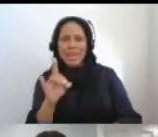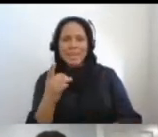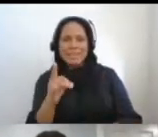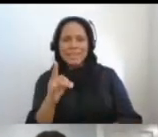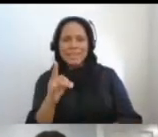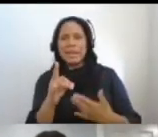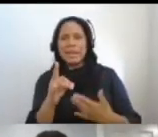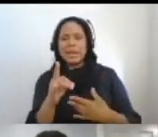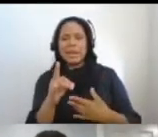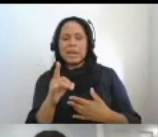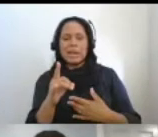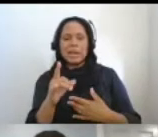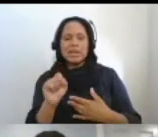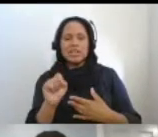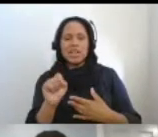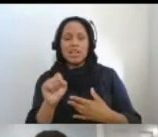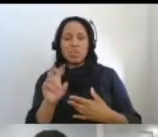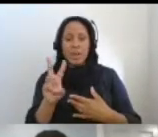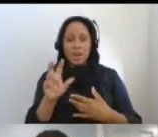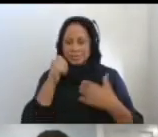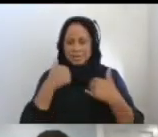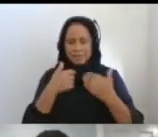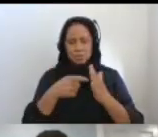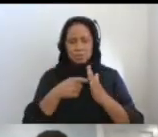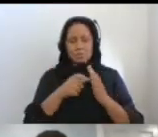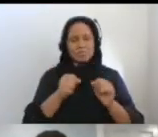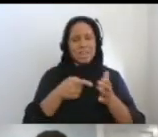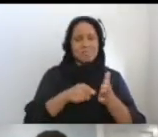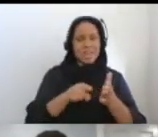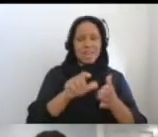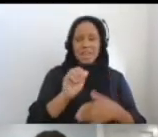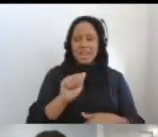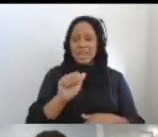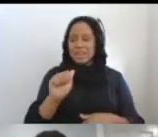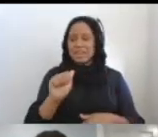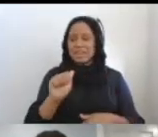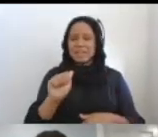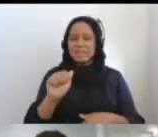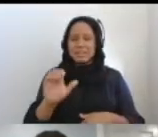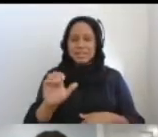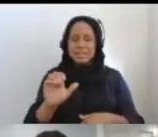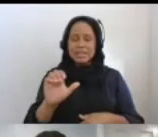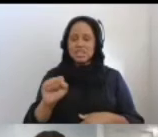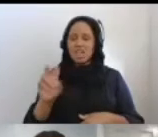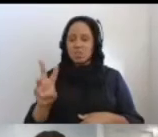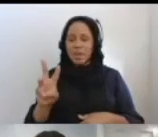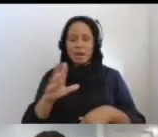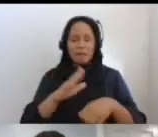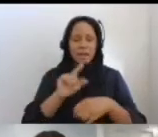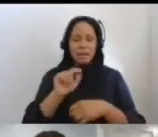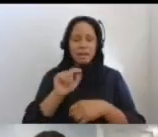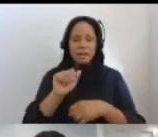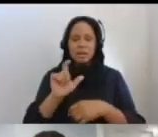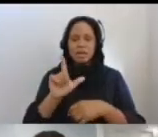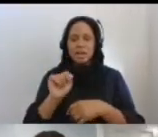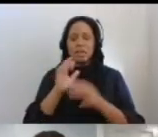Software doesn't have that requirement, so it can pay for, let's say, an AAC software on a tablet, communication software,